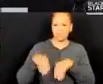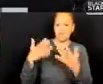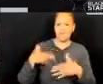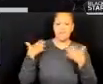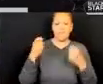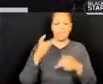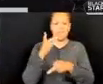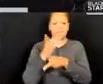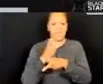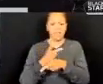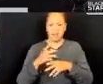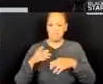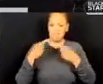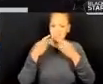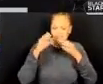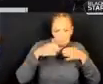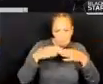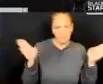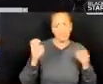anymore.